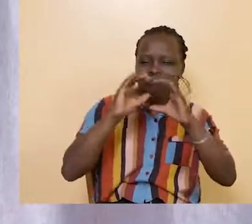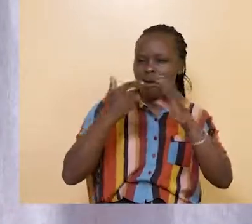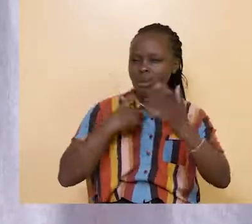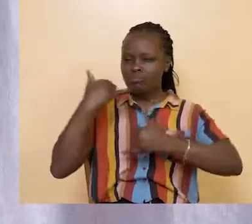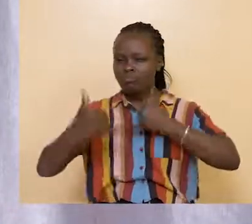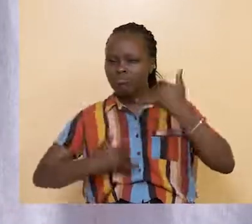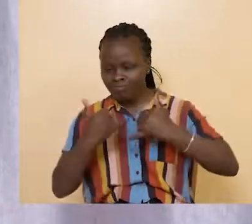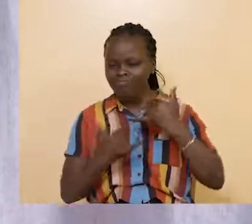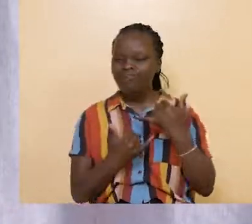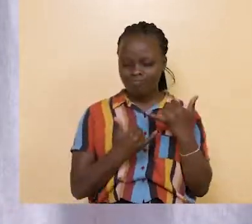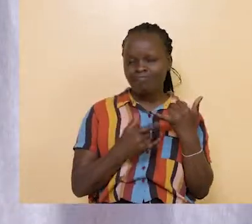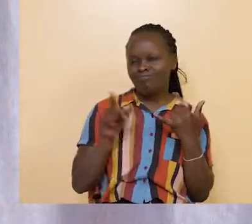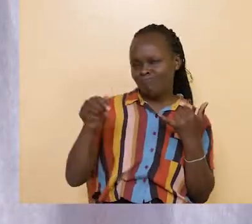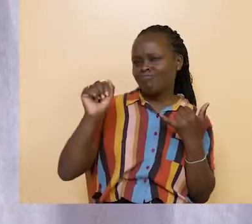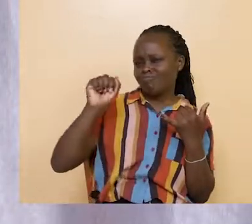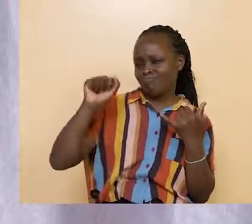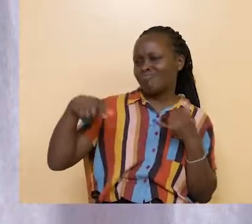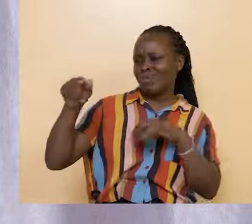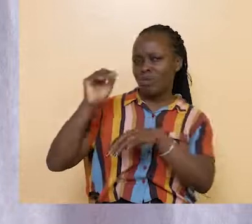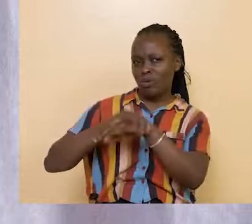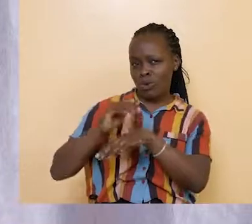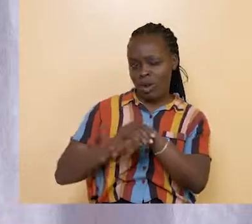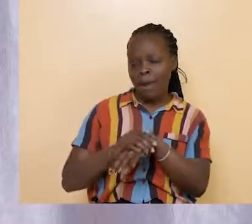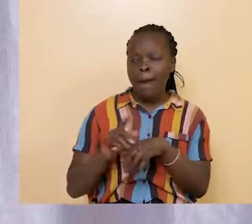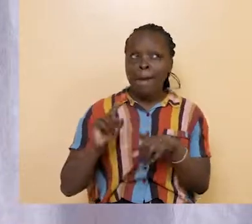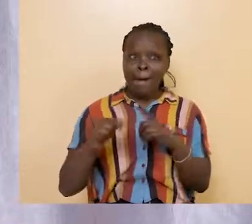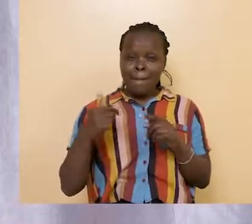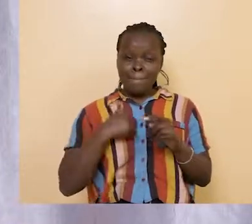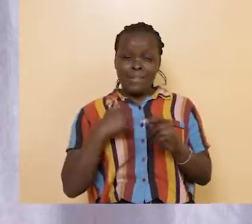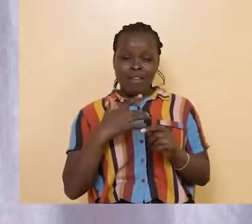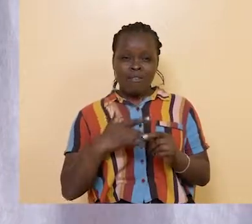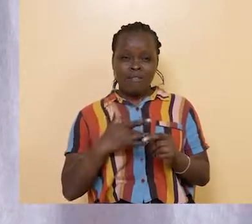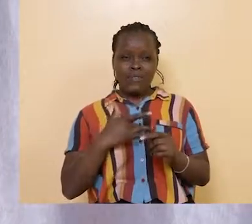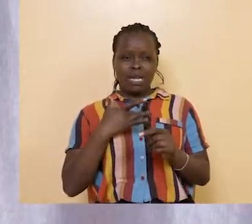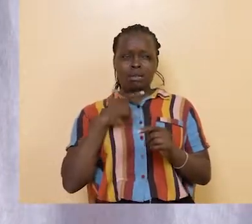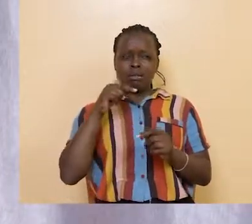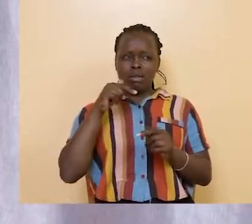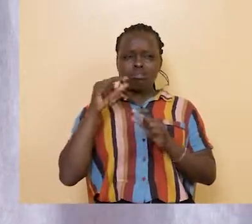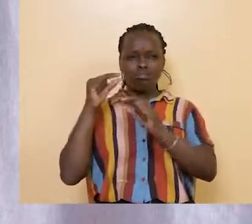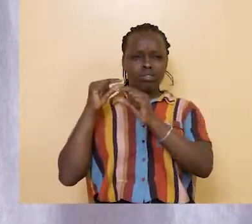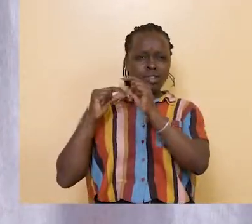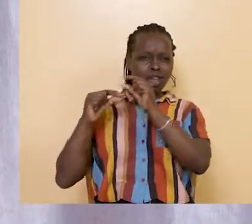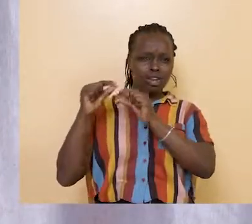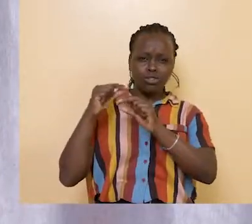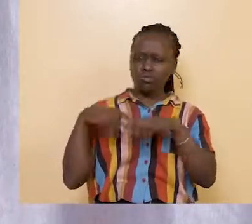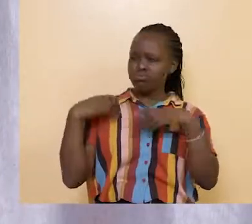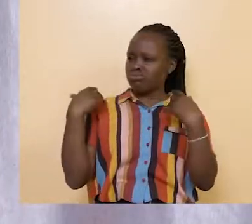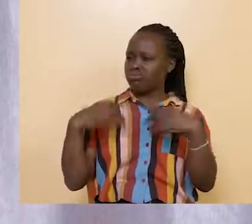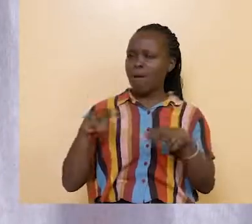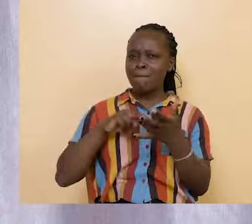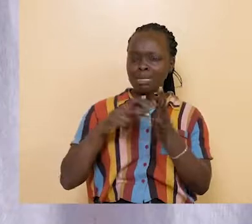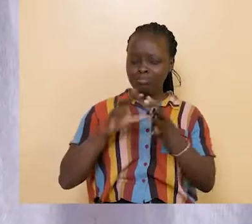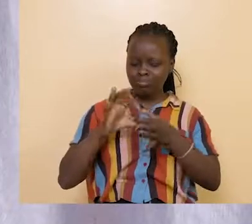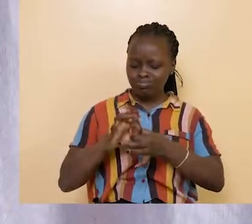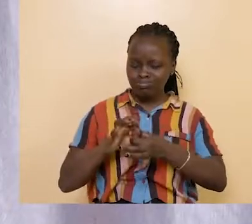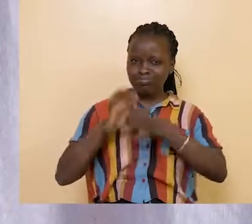are entertained, I don't think there has been a time in history where we have also been so disengaged with one